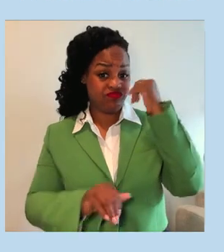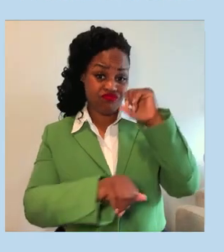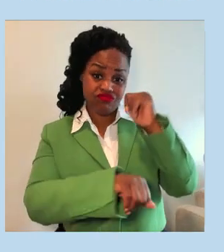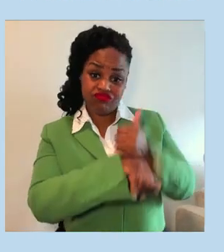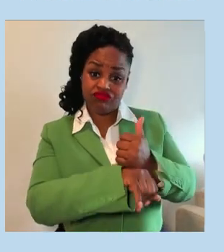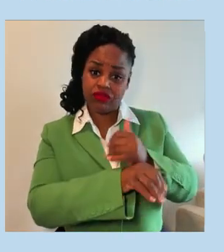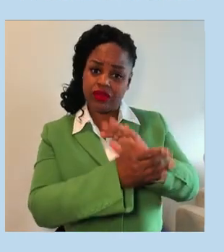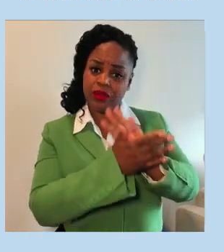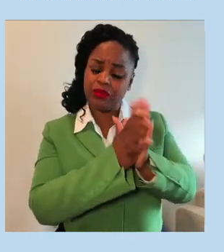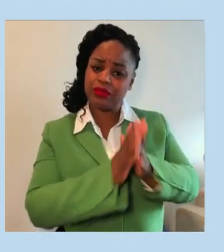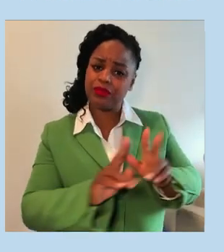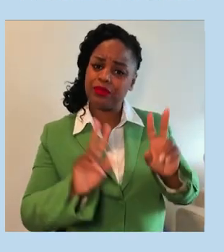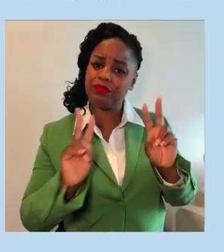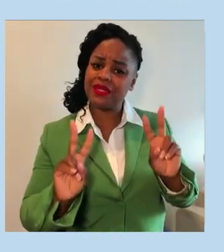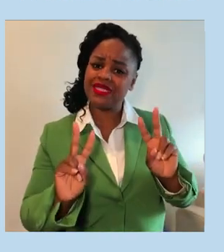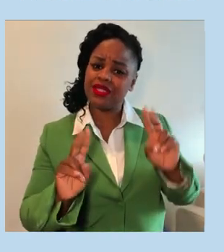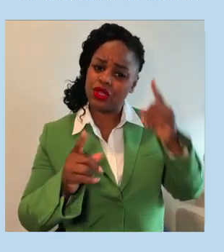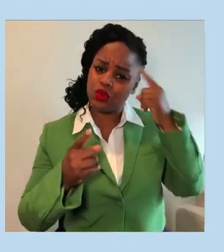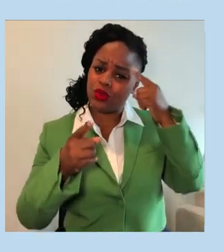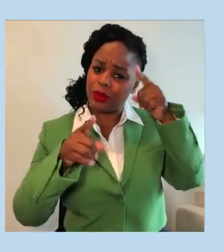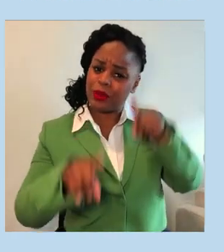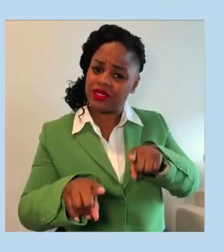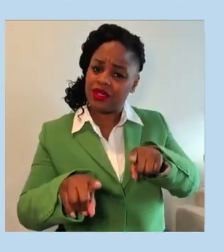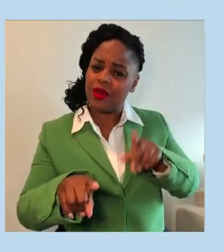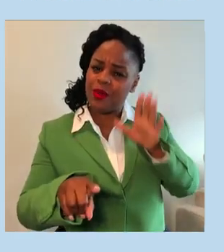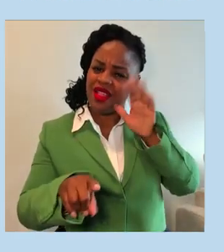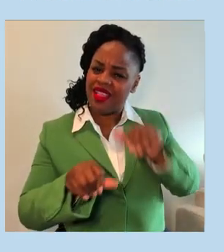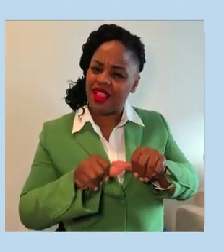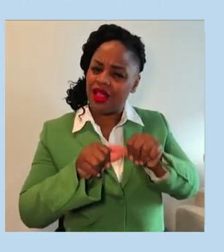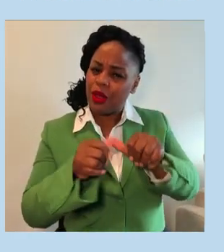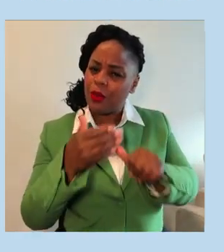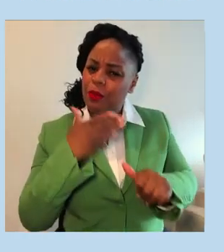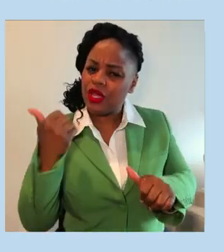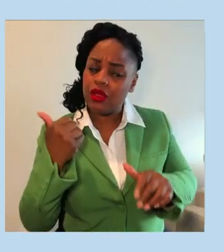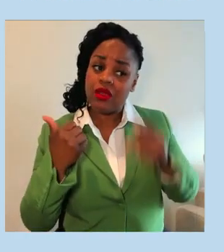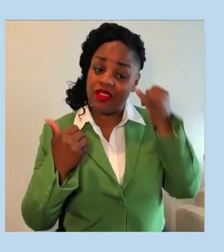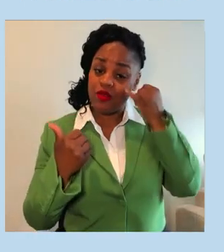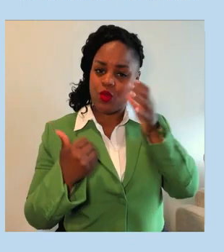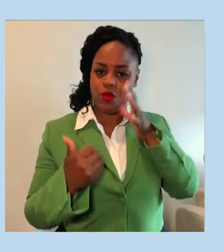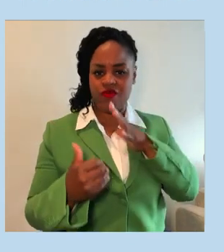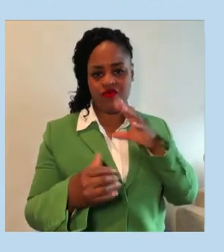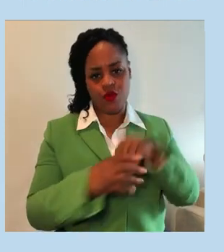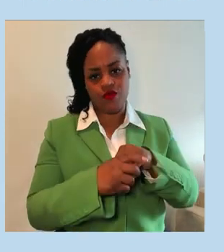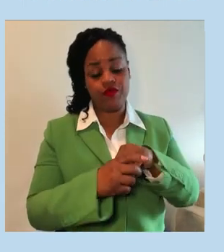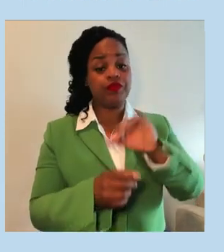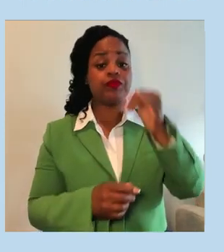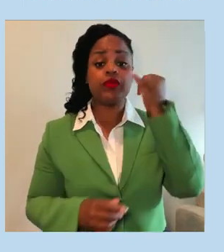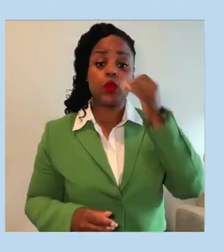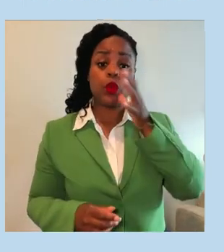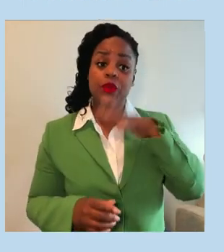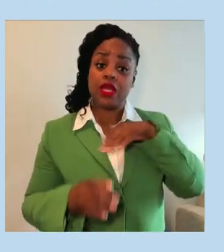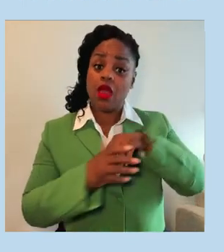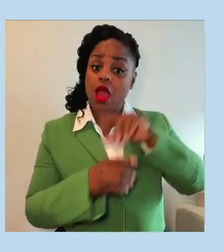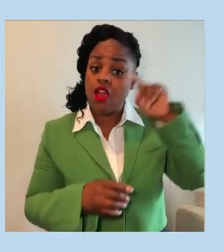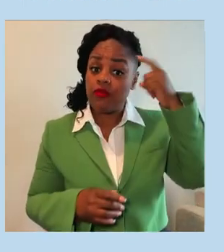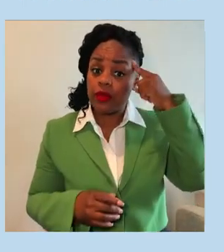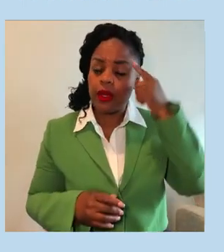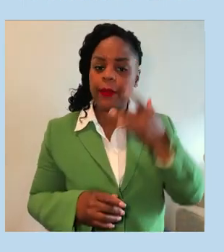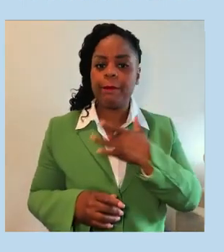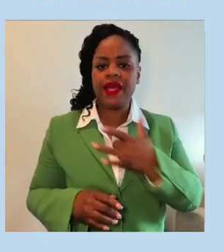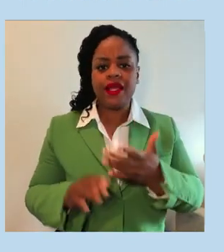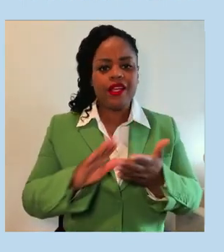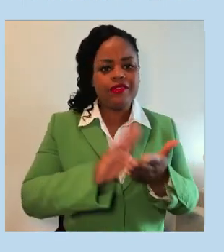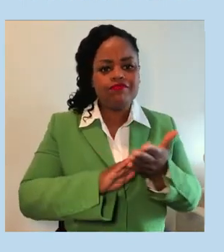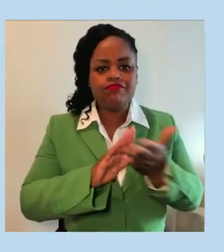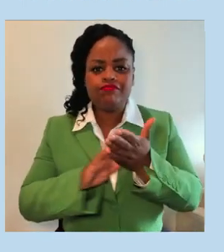of gender equality have stronger and more resilient democracies. That's why fighting for the rights and dignity of women and girls everywhere is